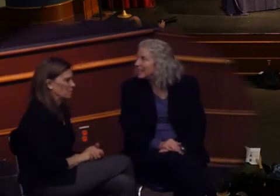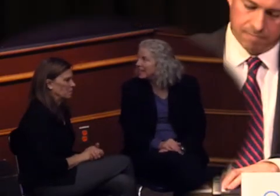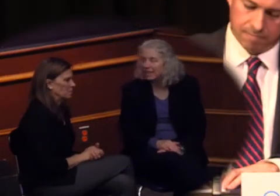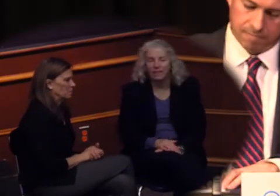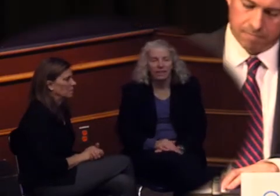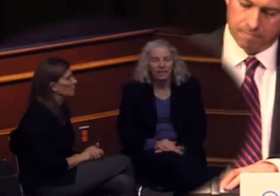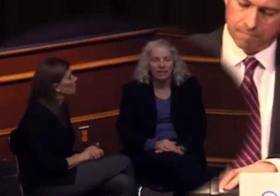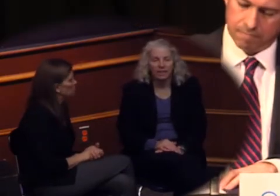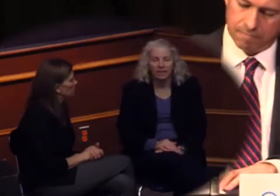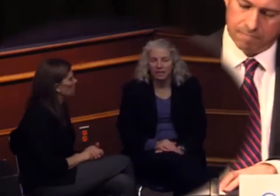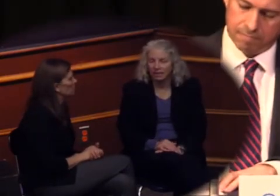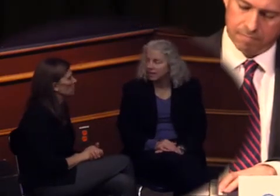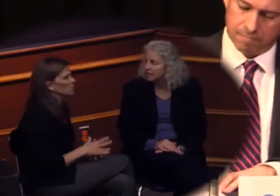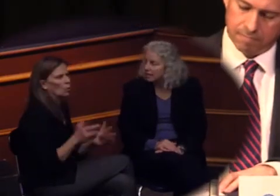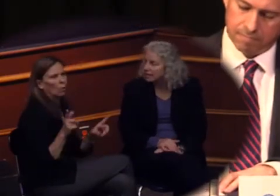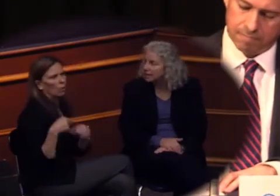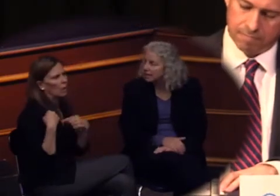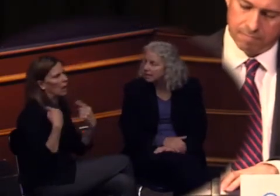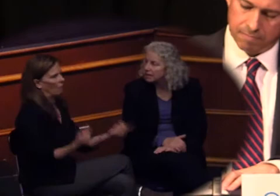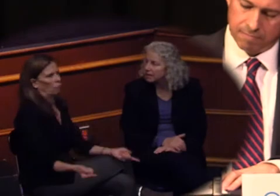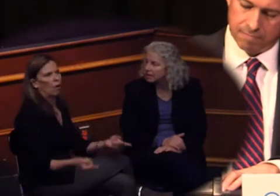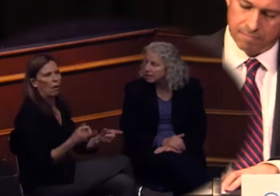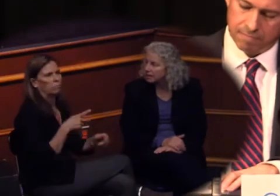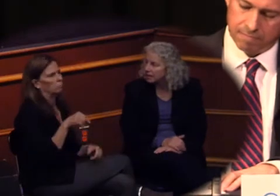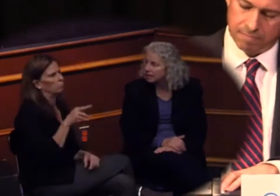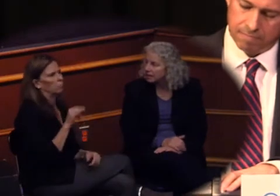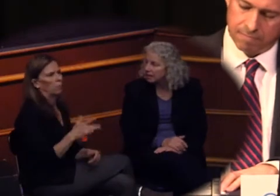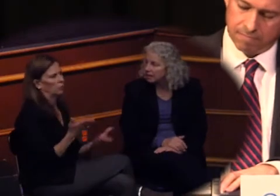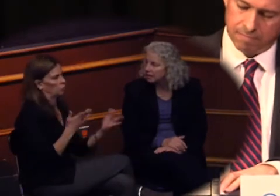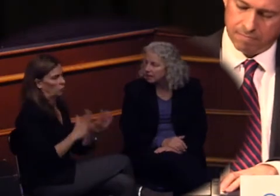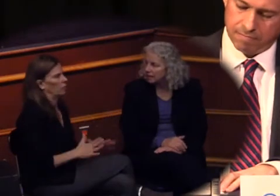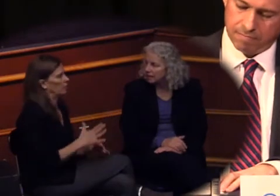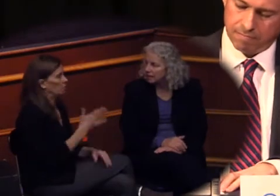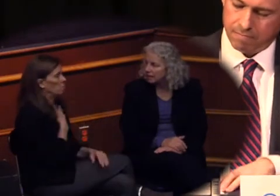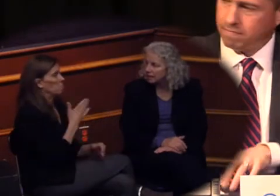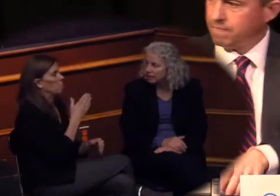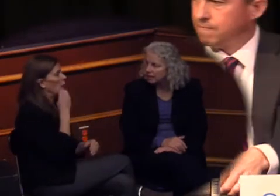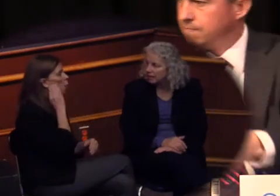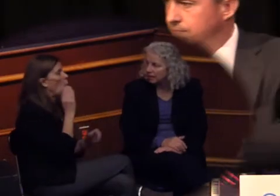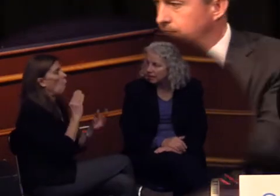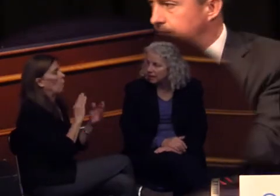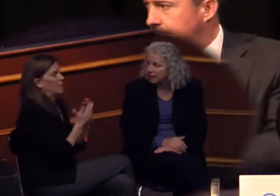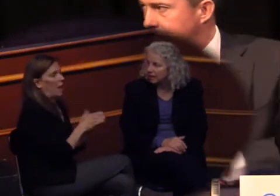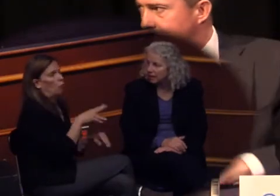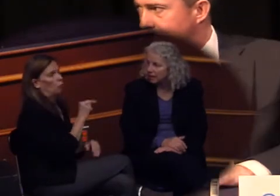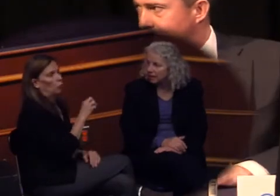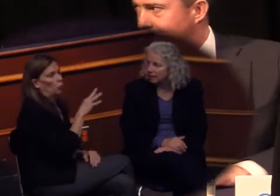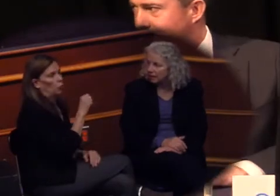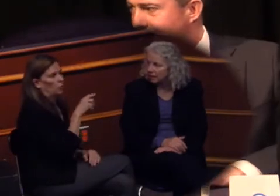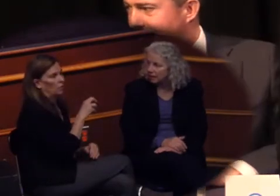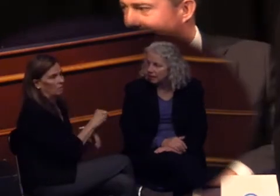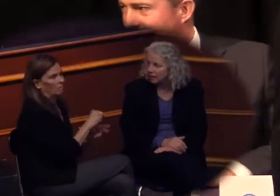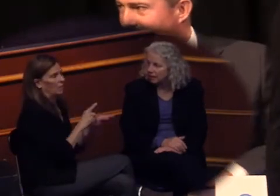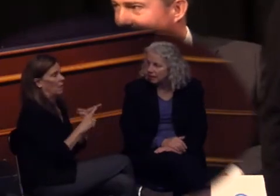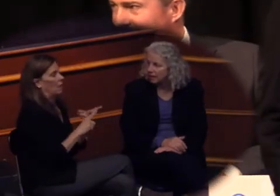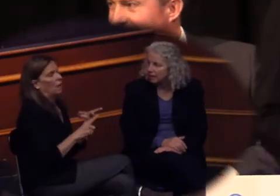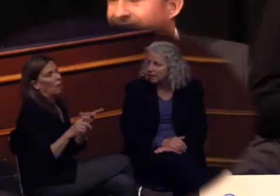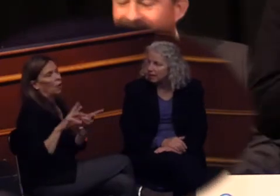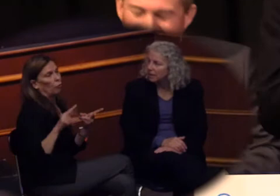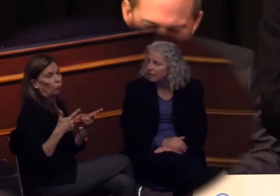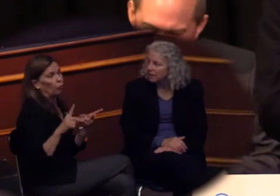Look, I'm a lifelong public servant. Two-term mayor of my hometown, Newton, Massachusetts. Third-generation combat veteran.